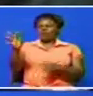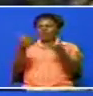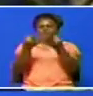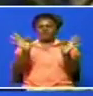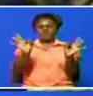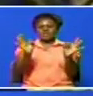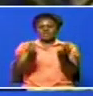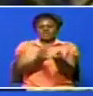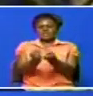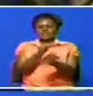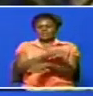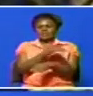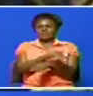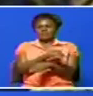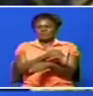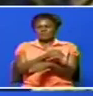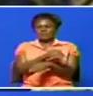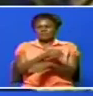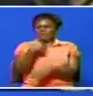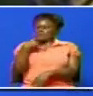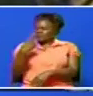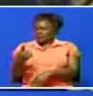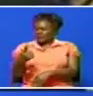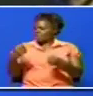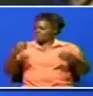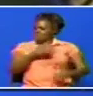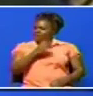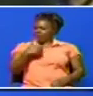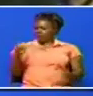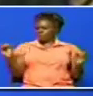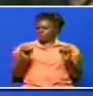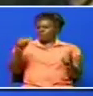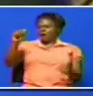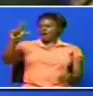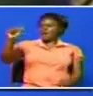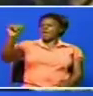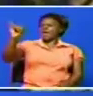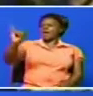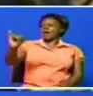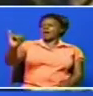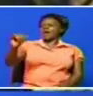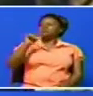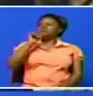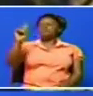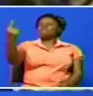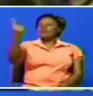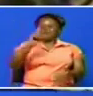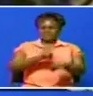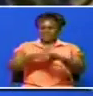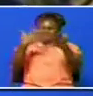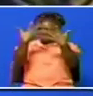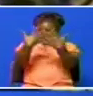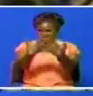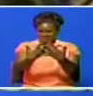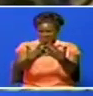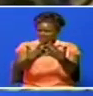evening. He just calls it like he sees it, without fear or favor. Robert Alai is in the house. It is not the first time Alai has